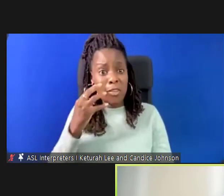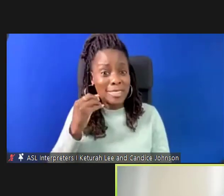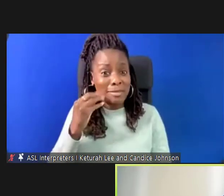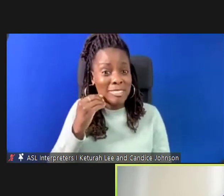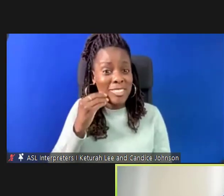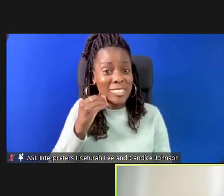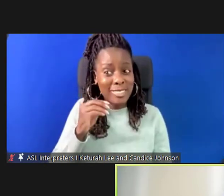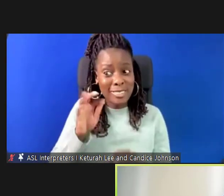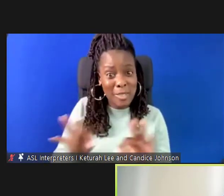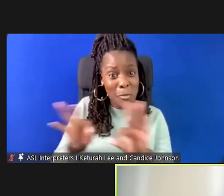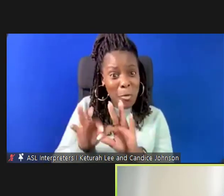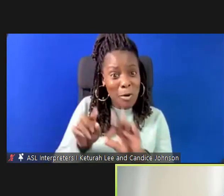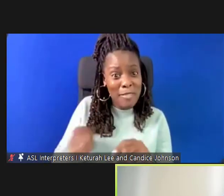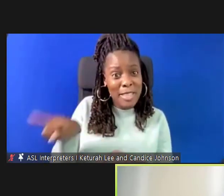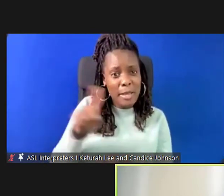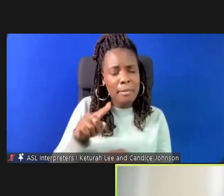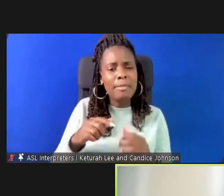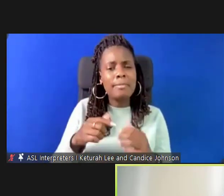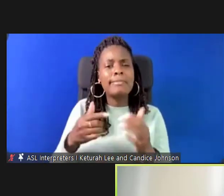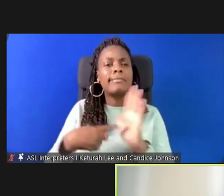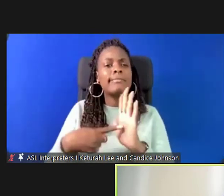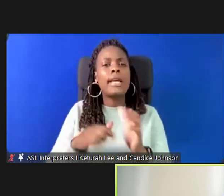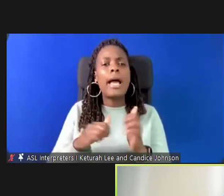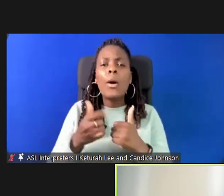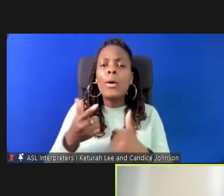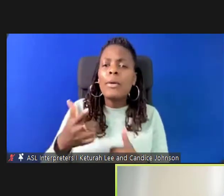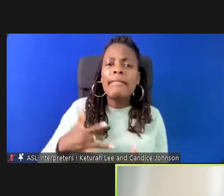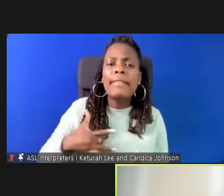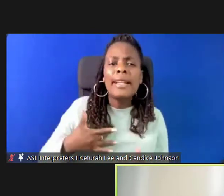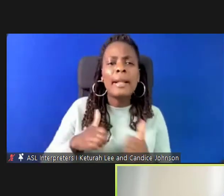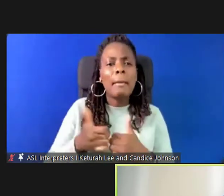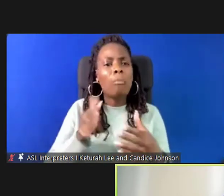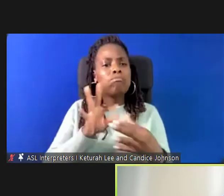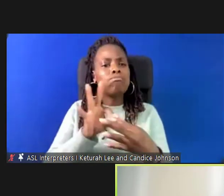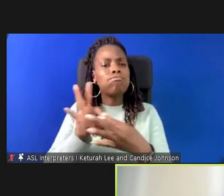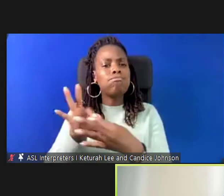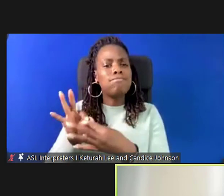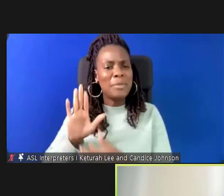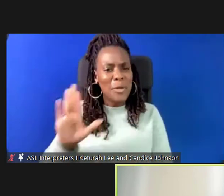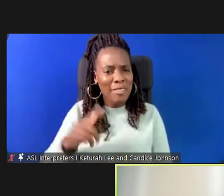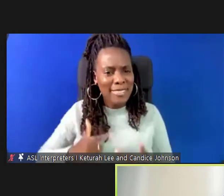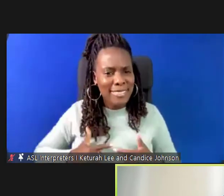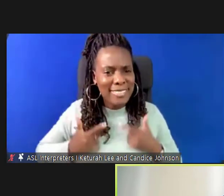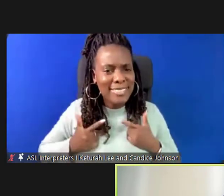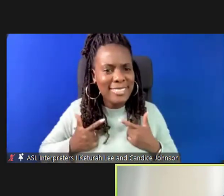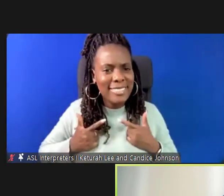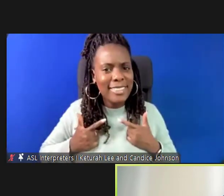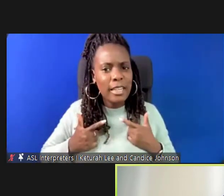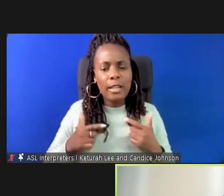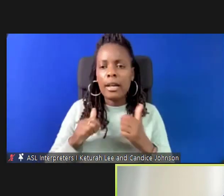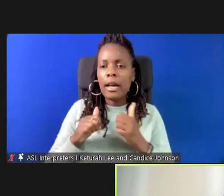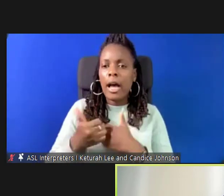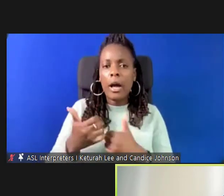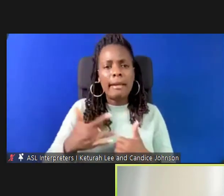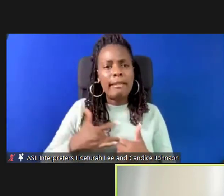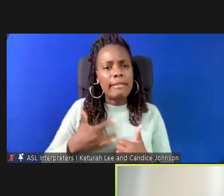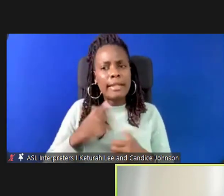Things like, how are you feeling about the connections in your life? How are you feeling in terms of your sense of